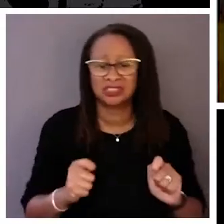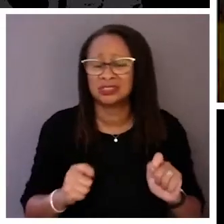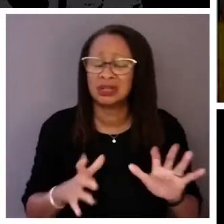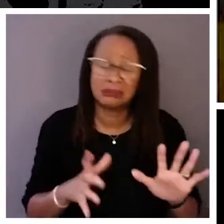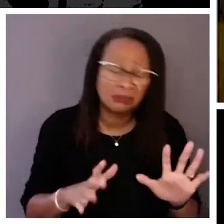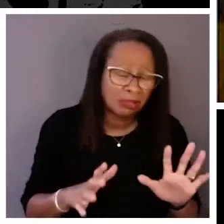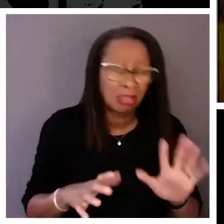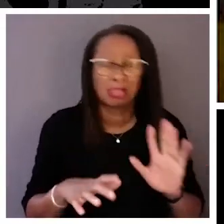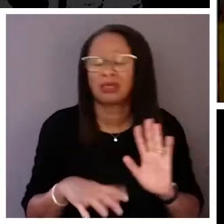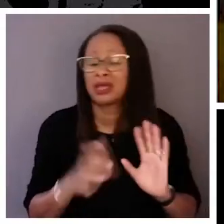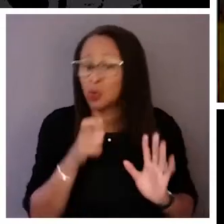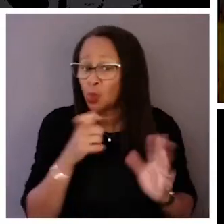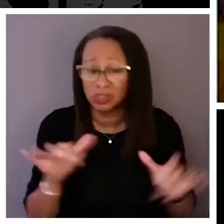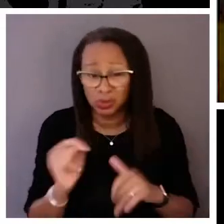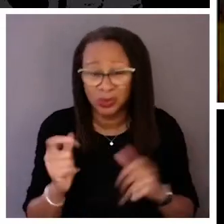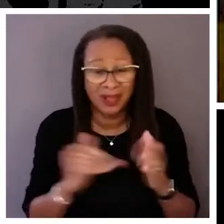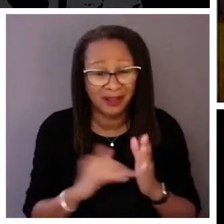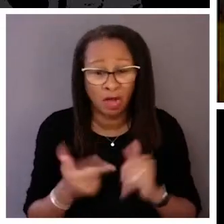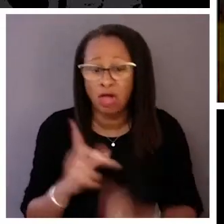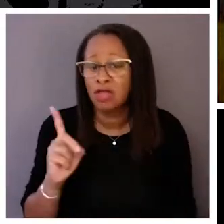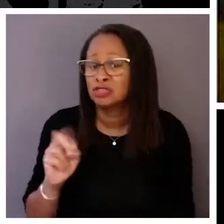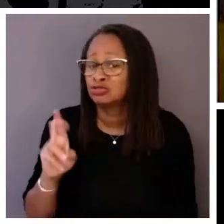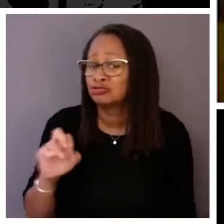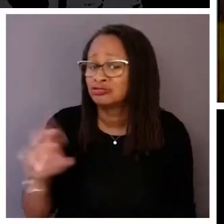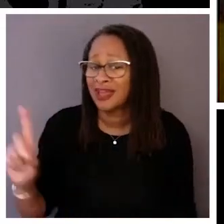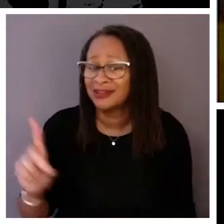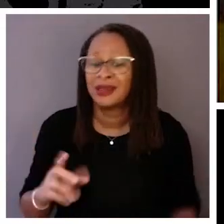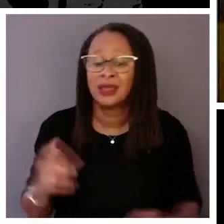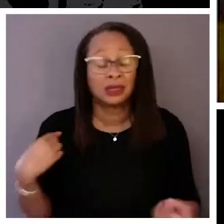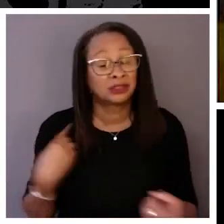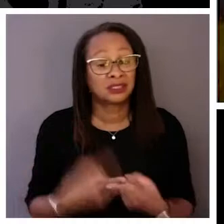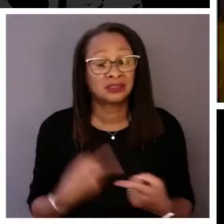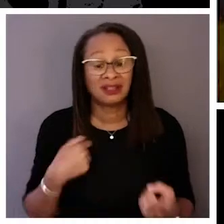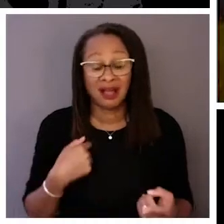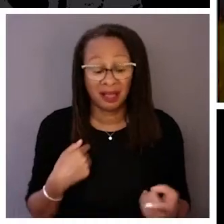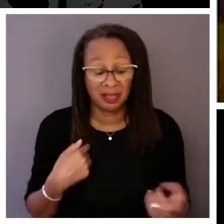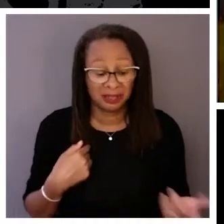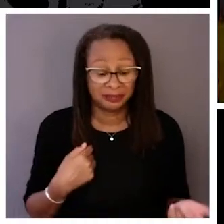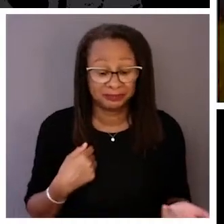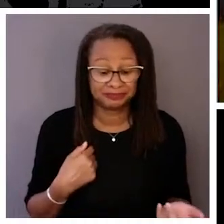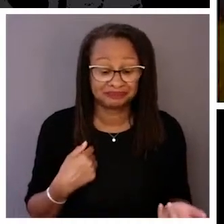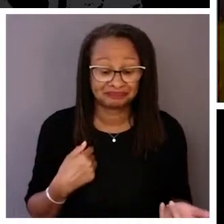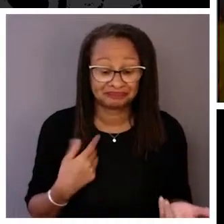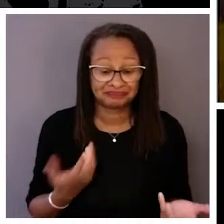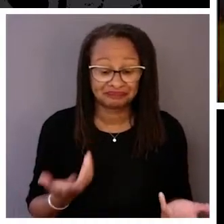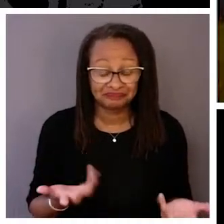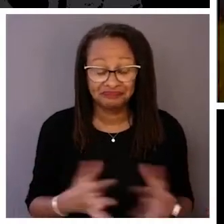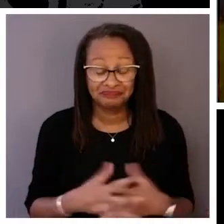I dreaded it. And it wasn't until an